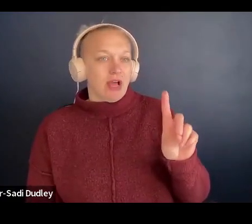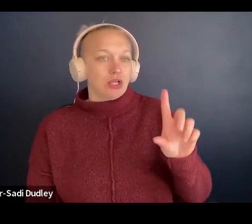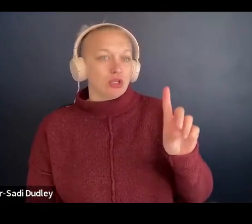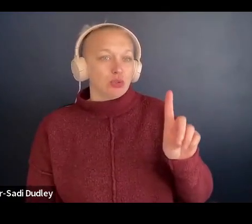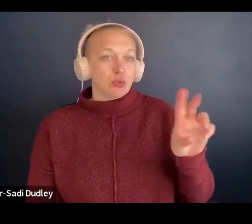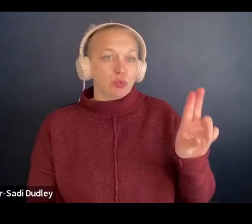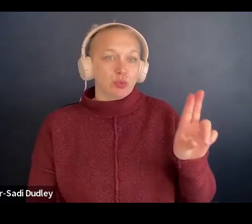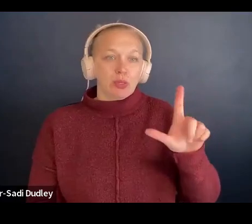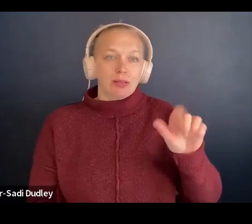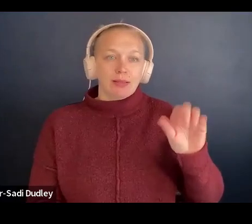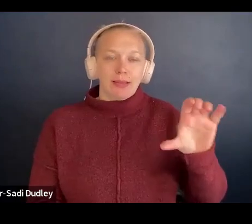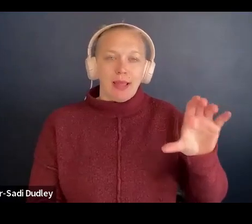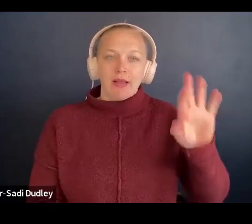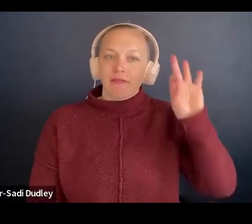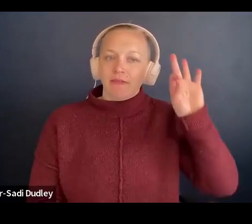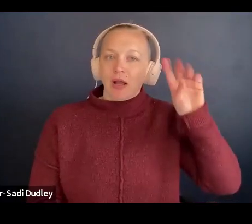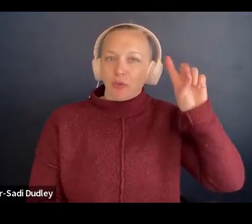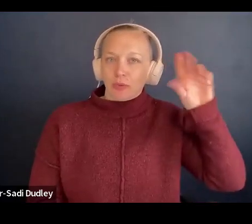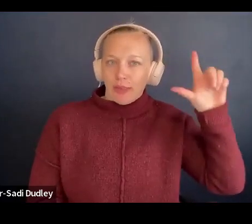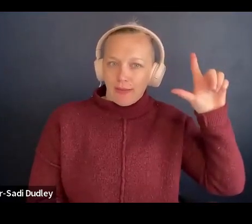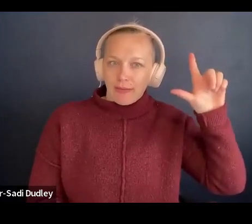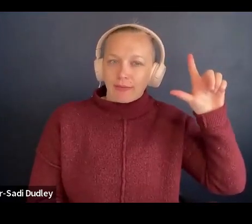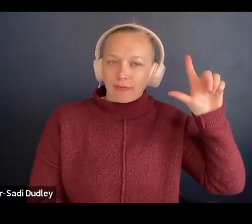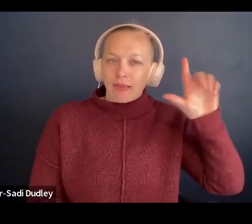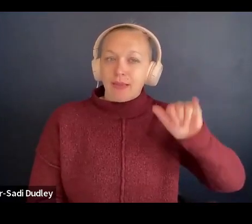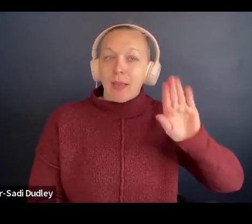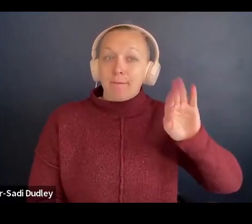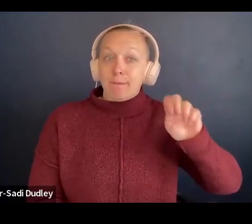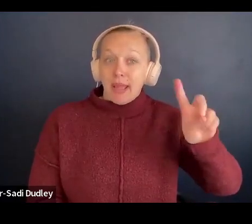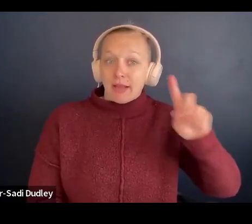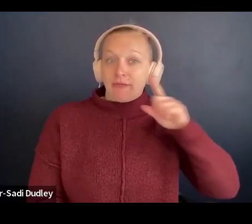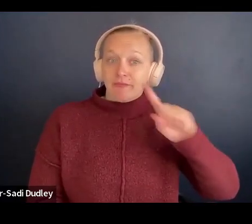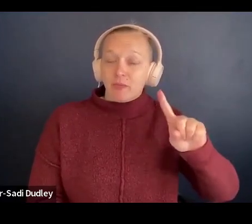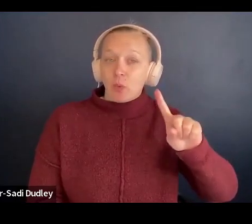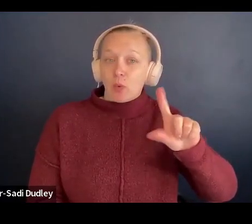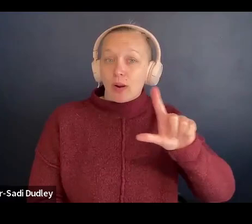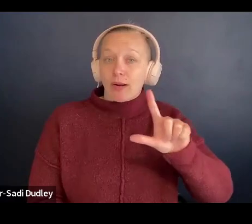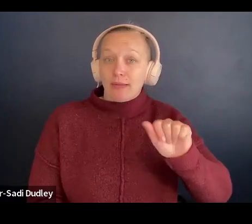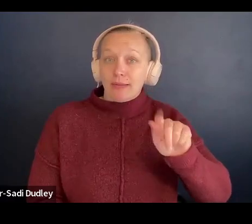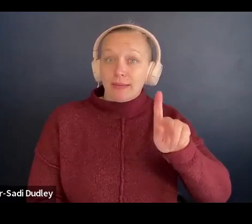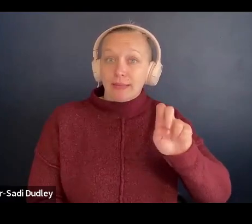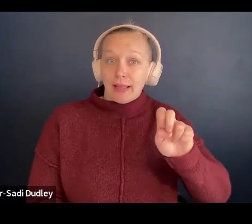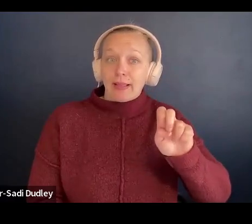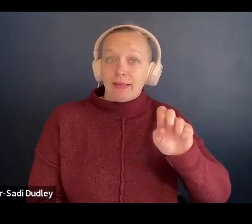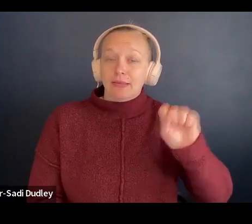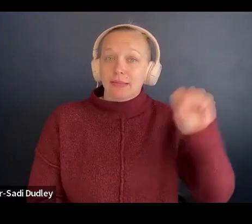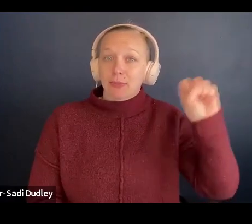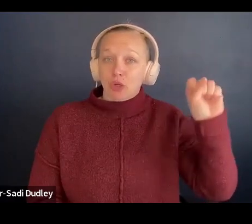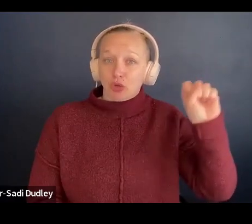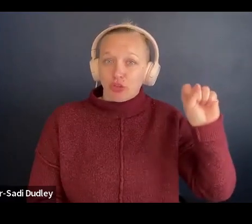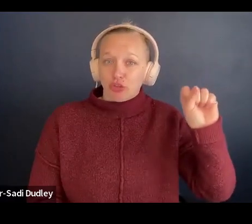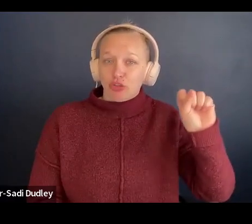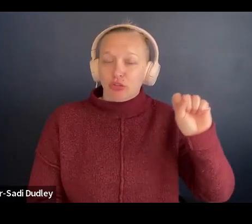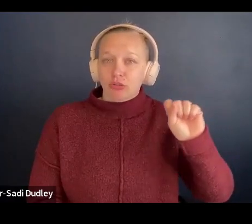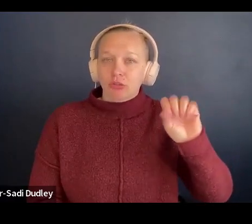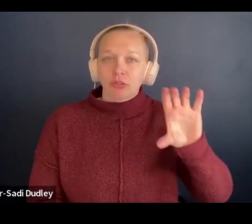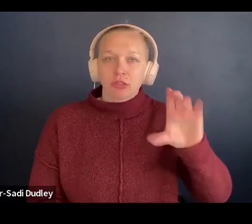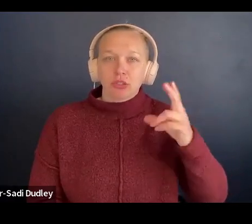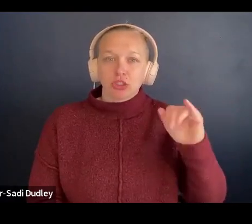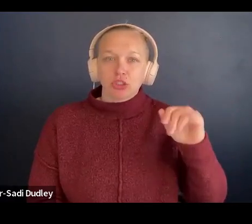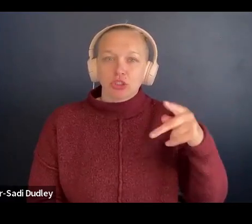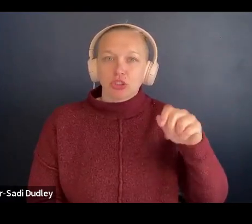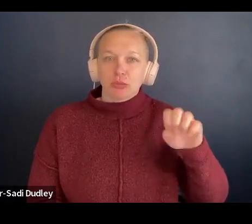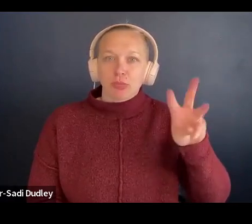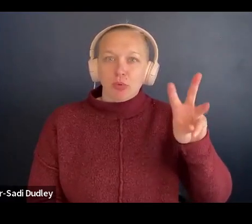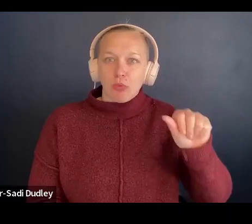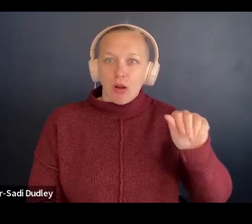will provide assistance for enrolled members of federally recognized tribes and their children and